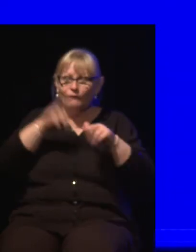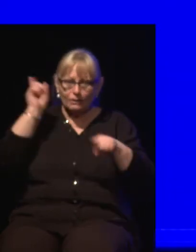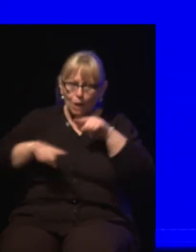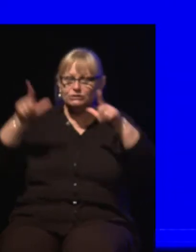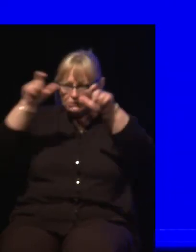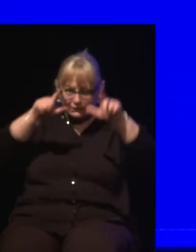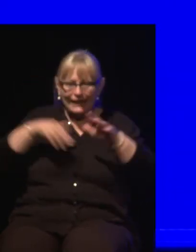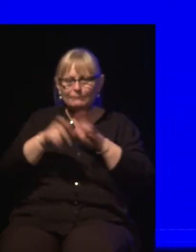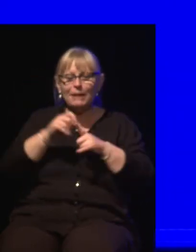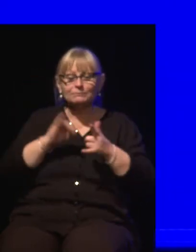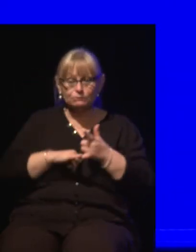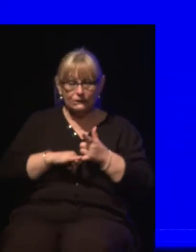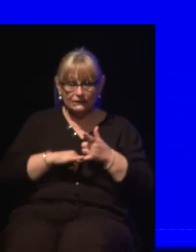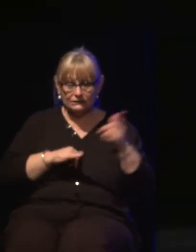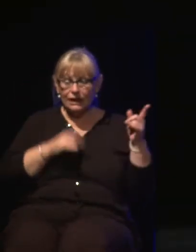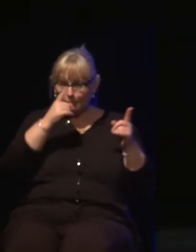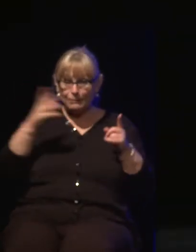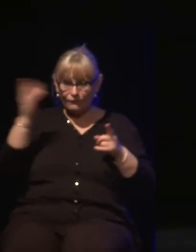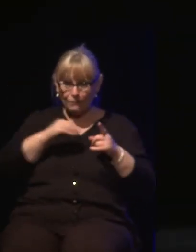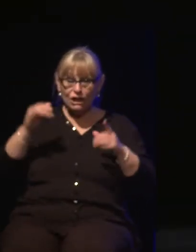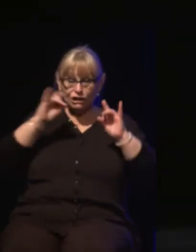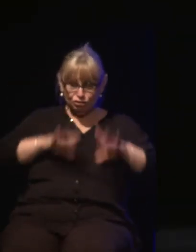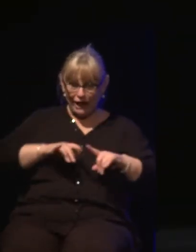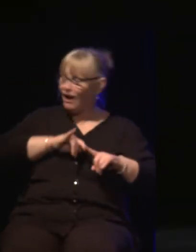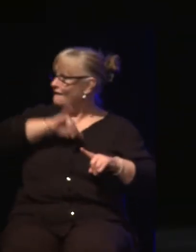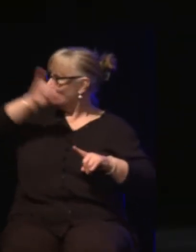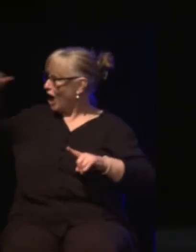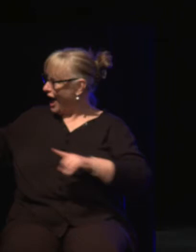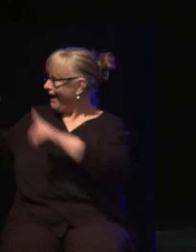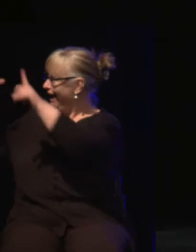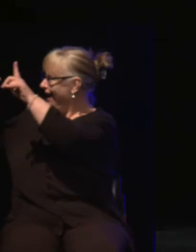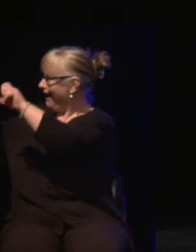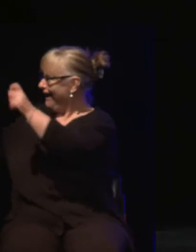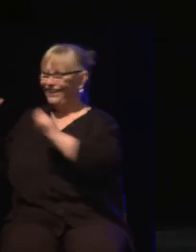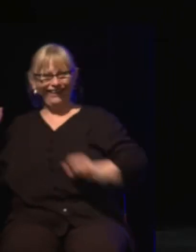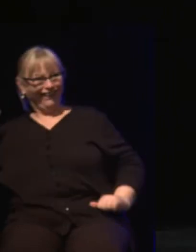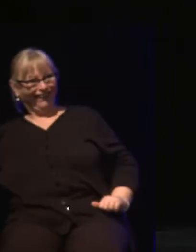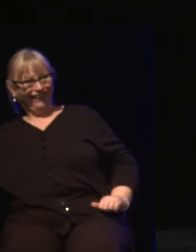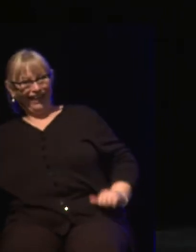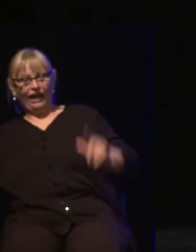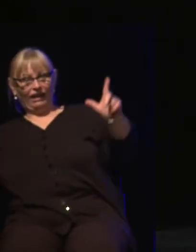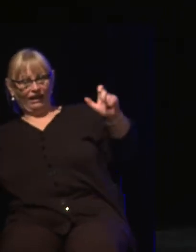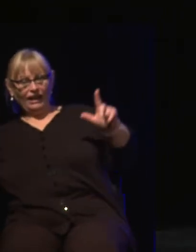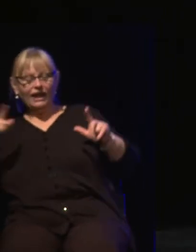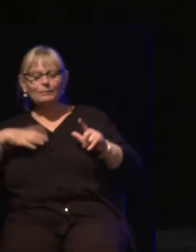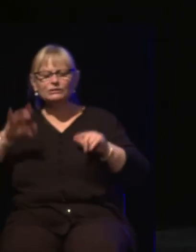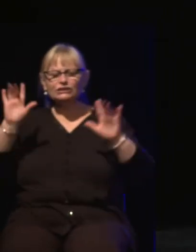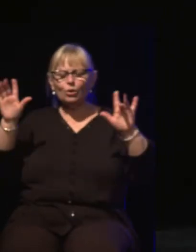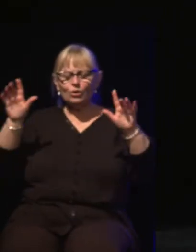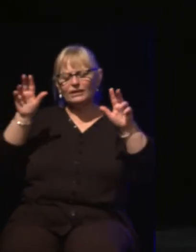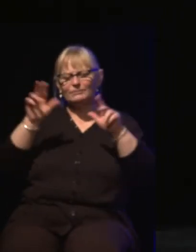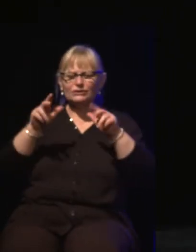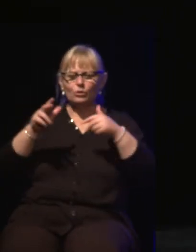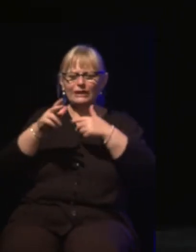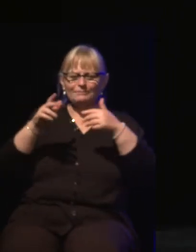certainly in Palm Springs. People from Australia fly all the way out there just to get their photograph in front of this house. It's known as a butterfly roof house. You could probably